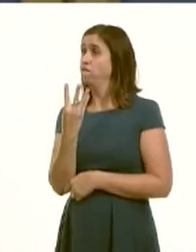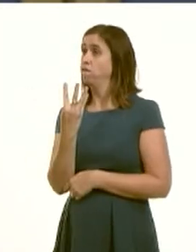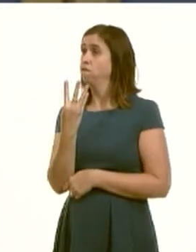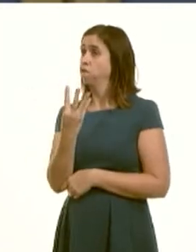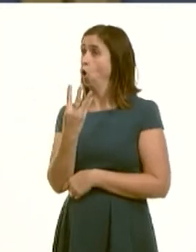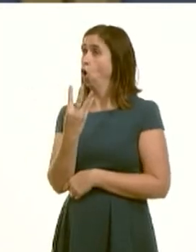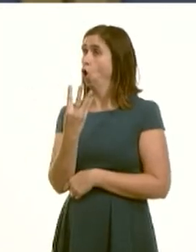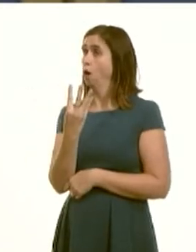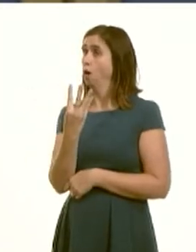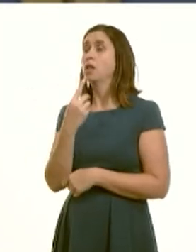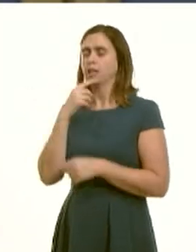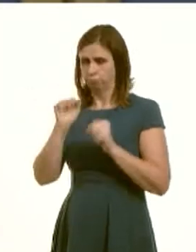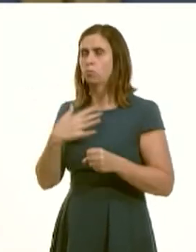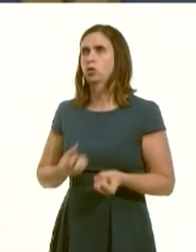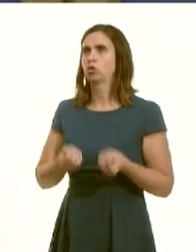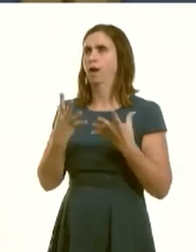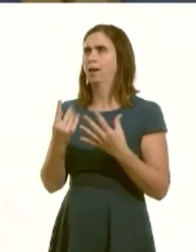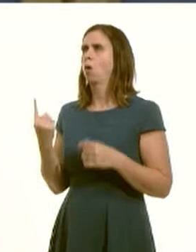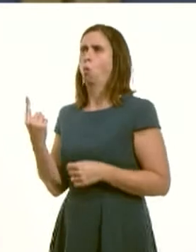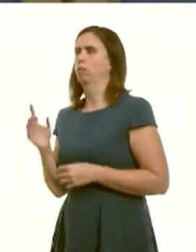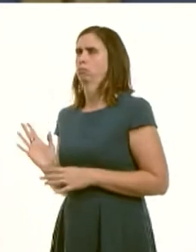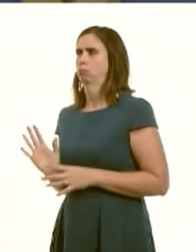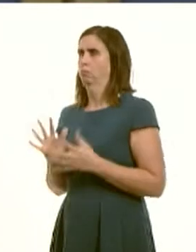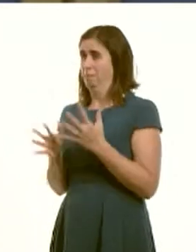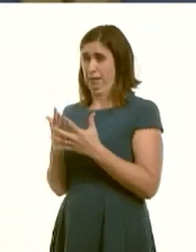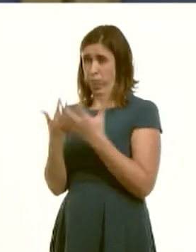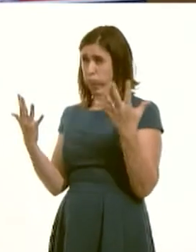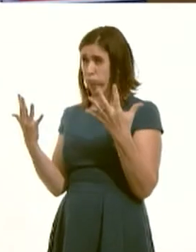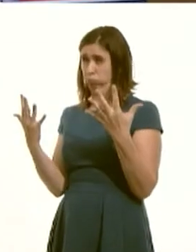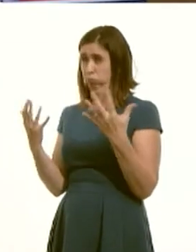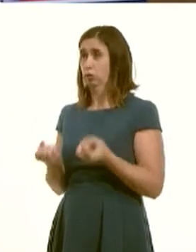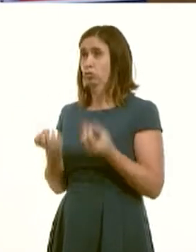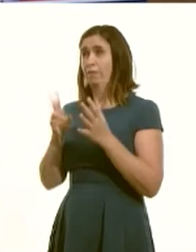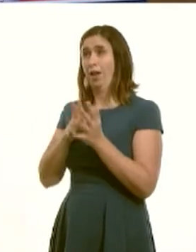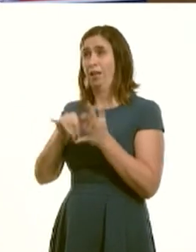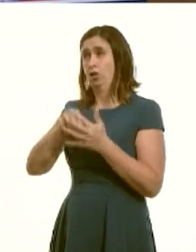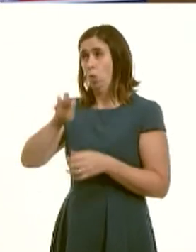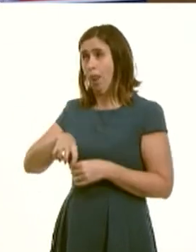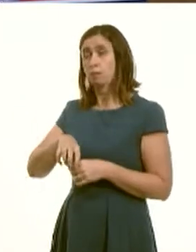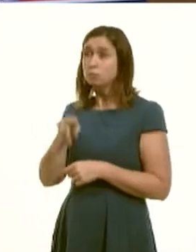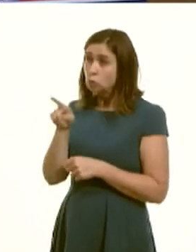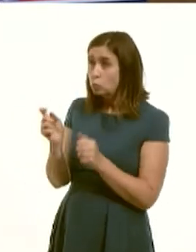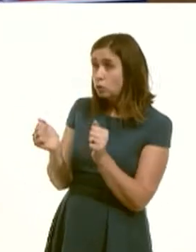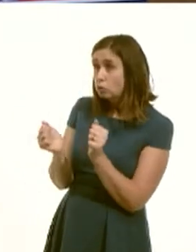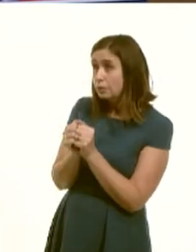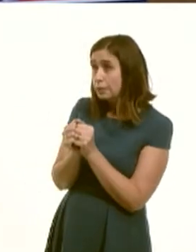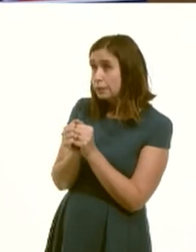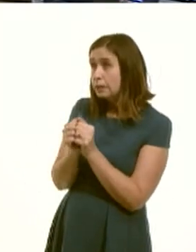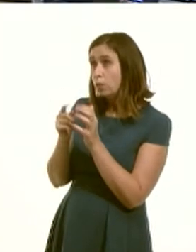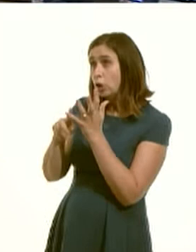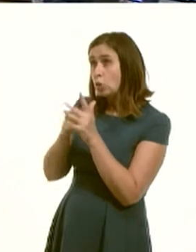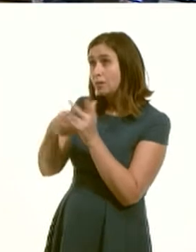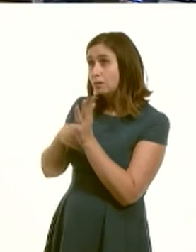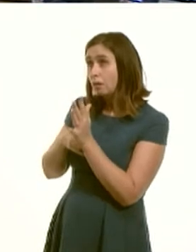of strike action by Unison members in the Welsh Health Service. Does the First Minister agree with Unison that